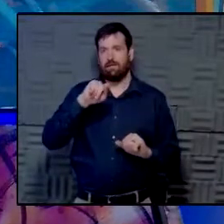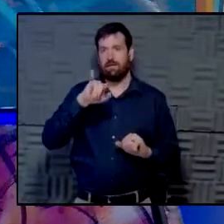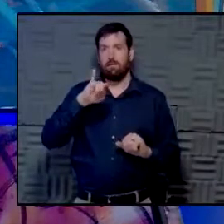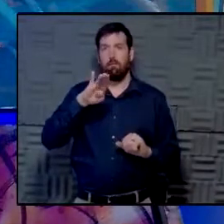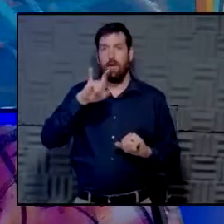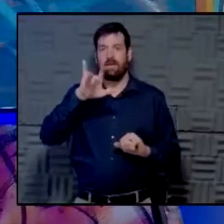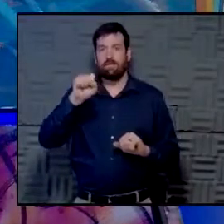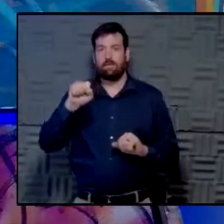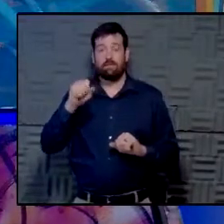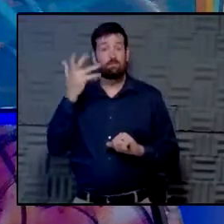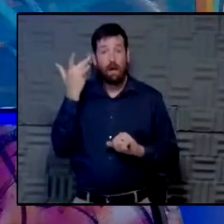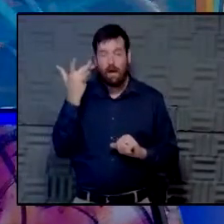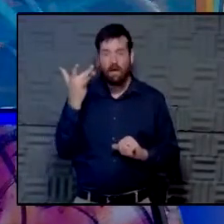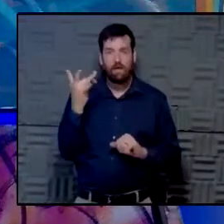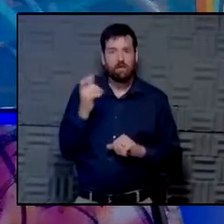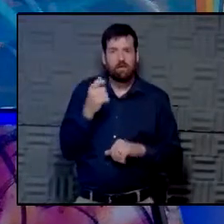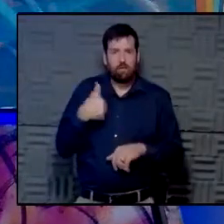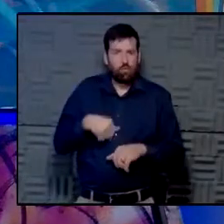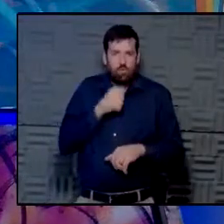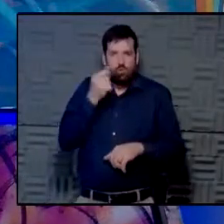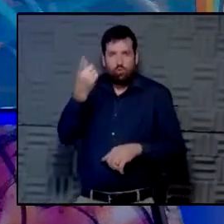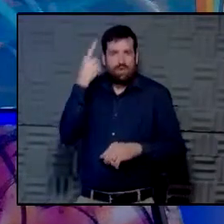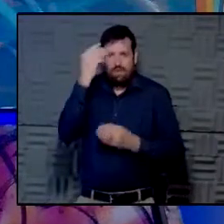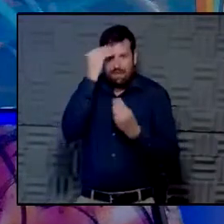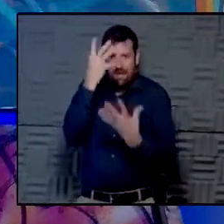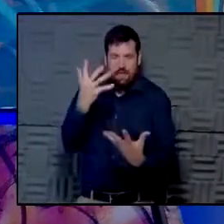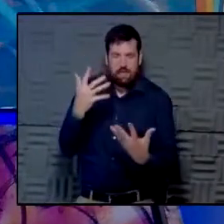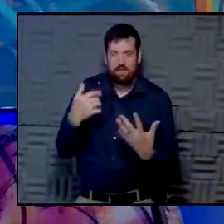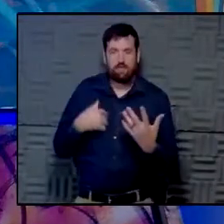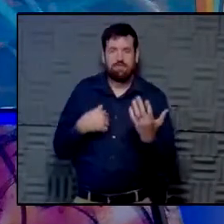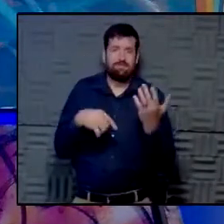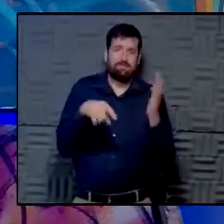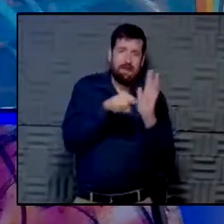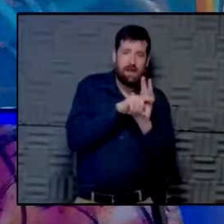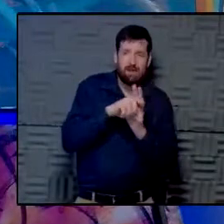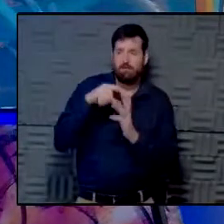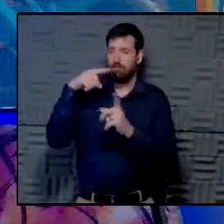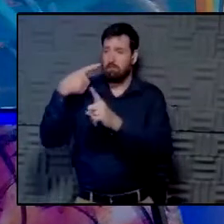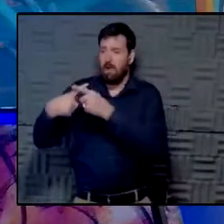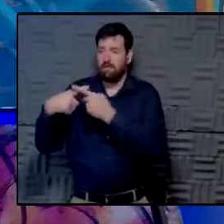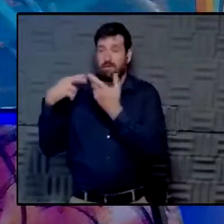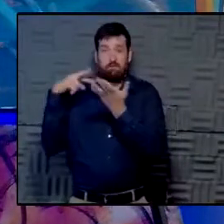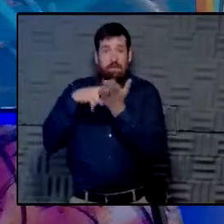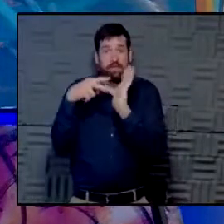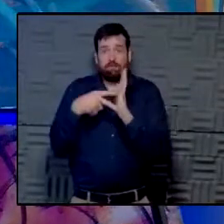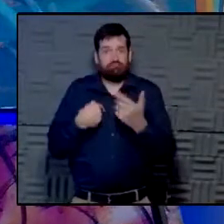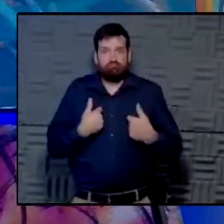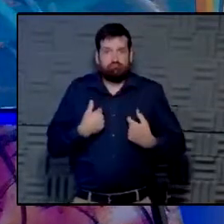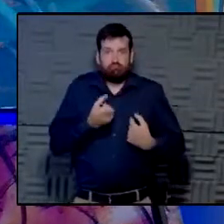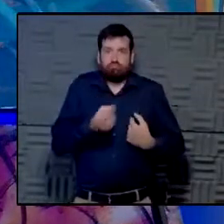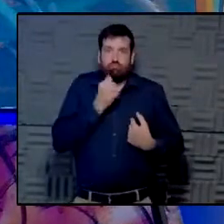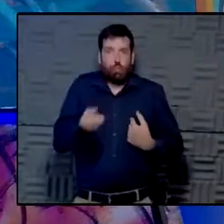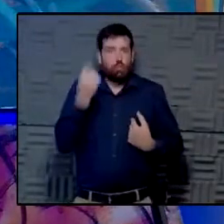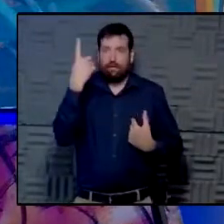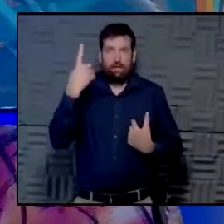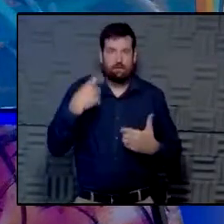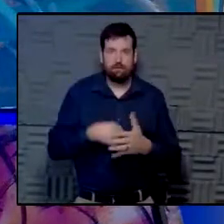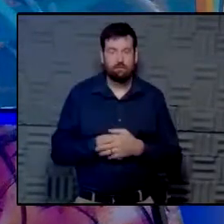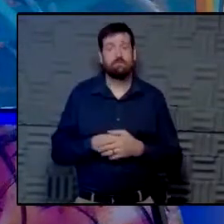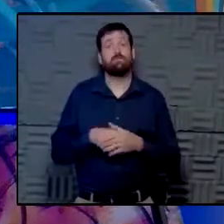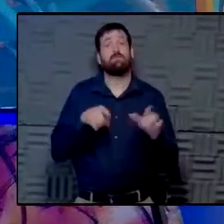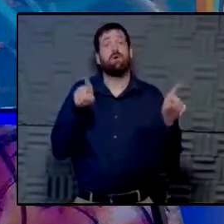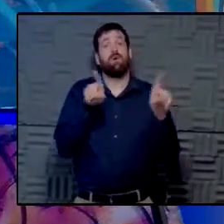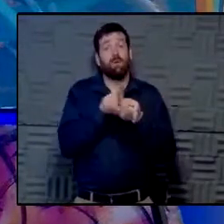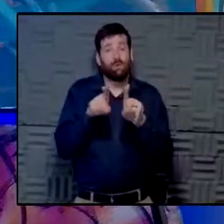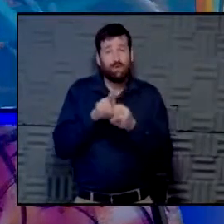fully understand the correlate of protection. We don't understand what a negative or positive antibody would mean, because you also do have